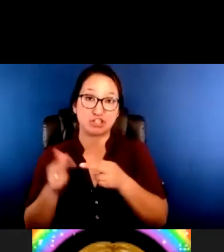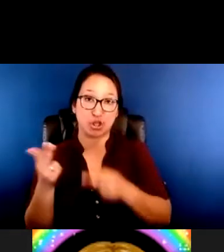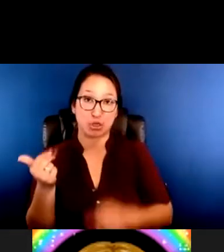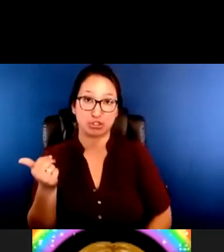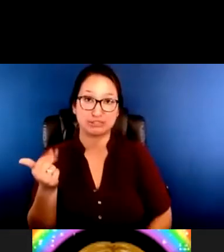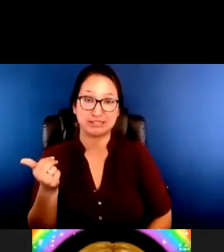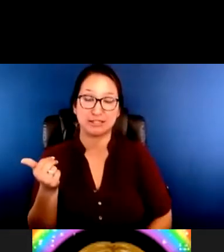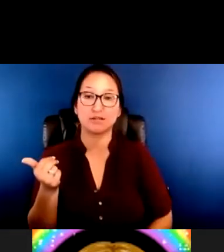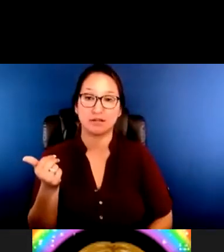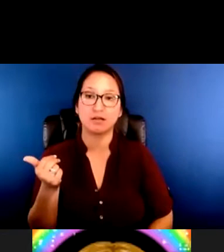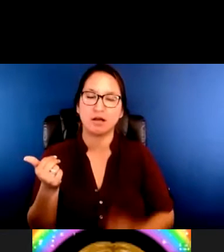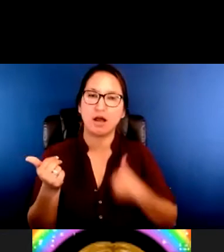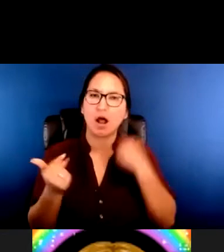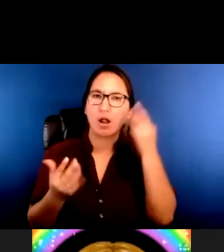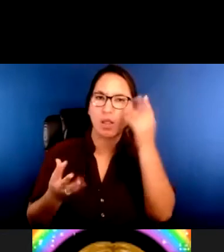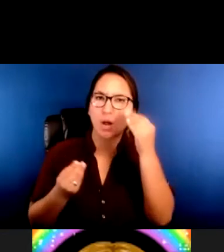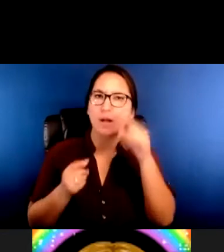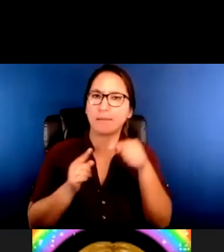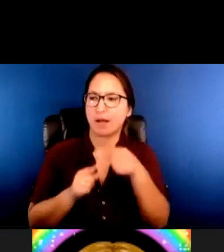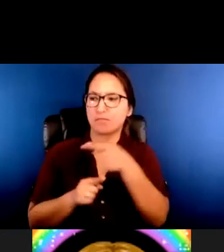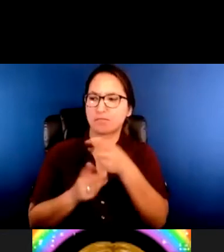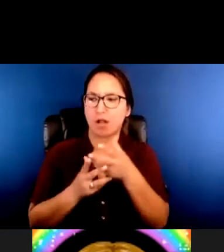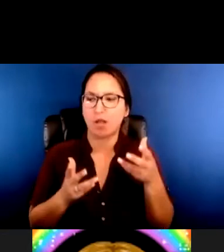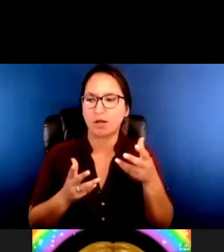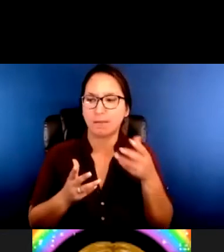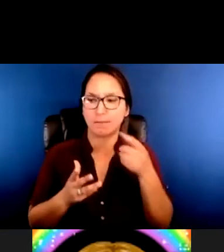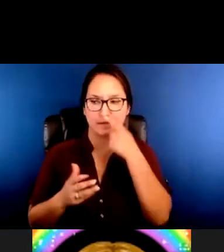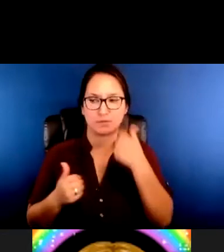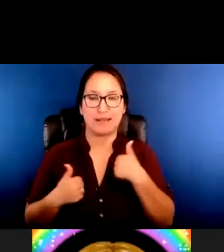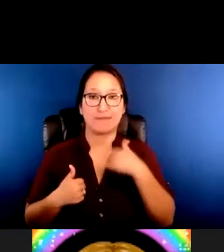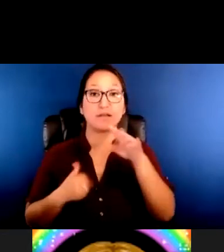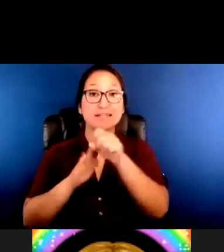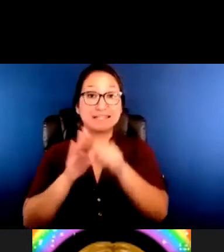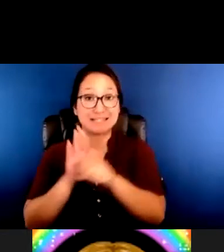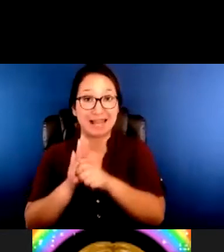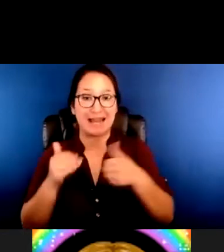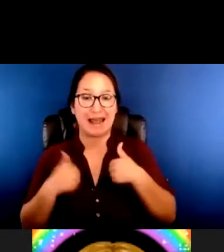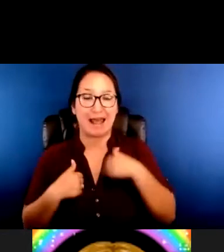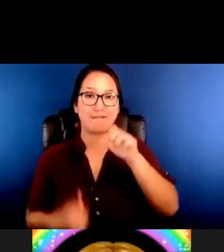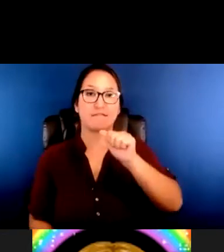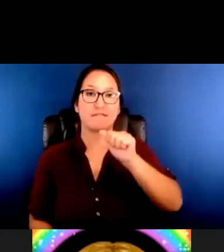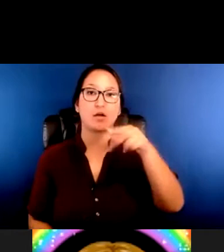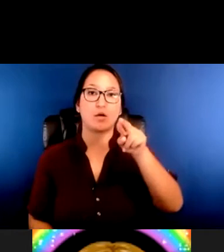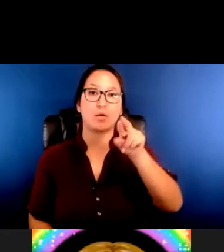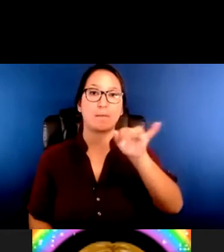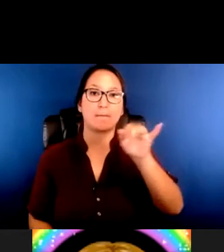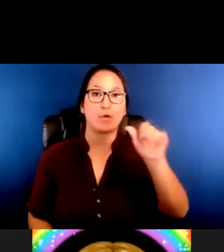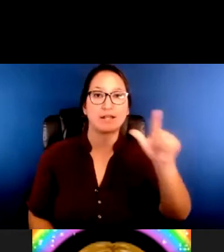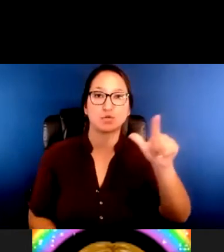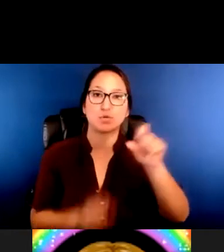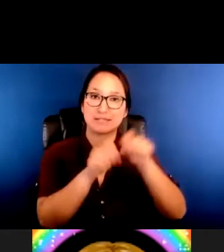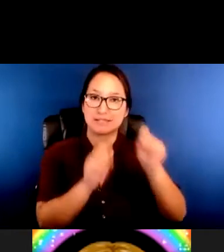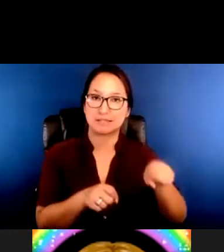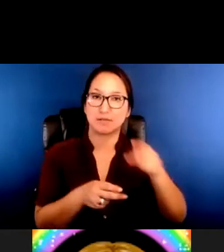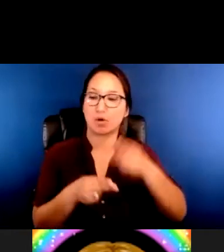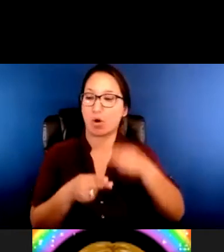thought a lot about this because we've got the state has an appraisal system called T-Test, which the Leander